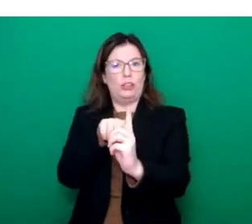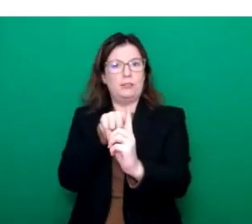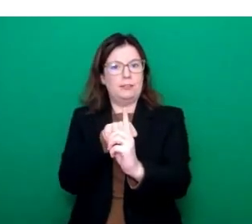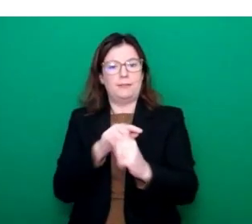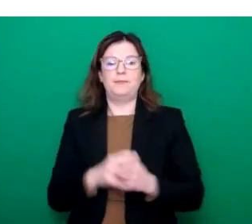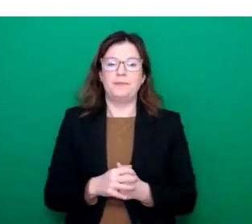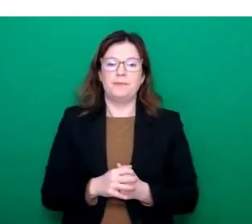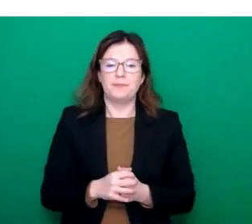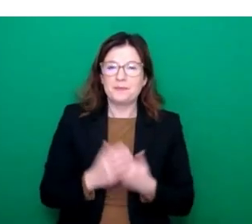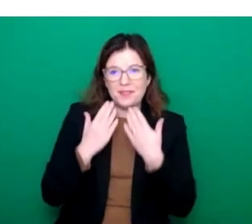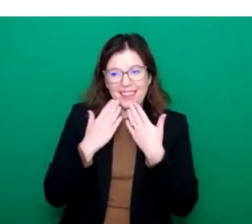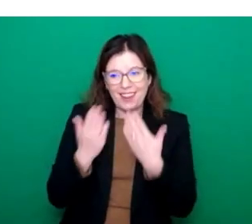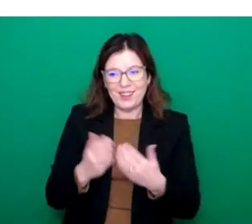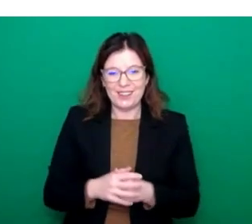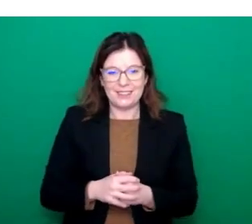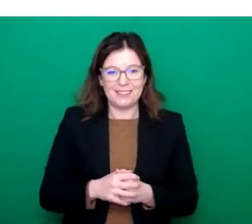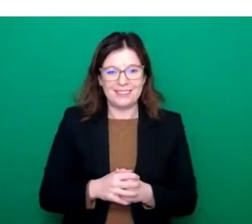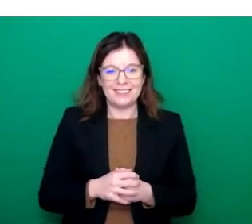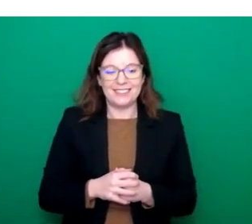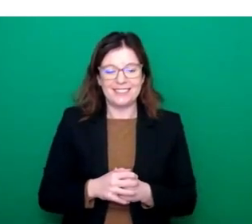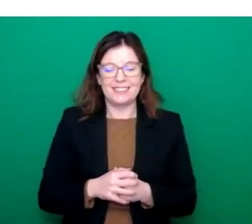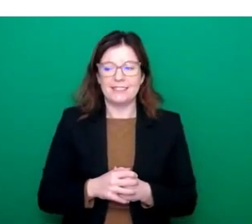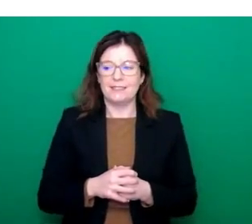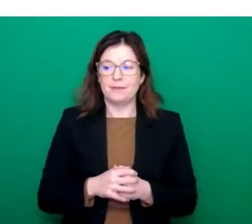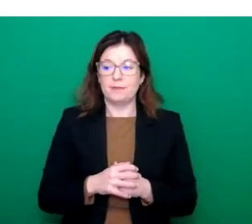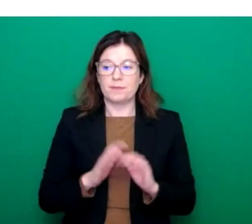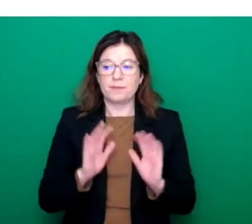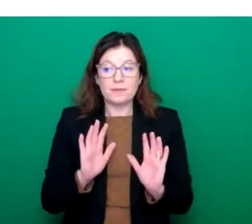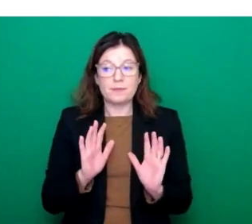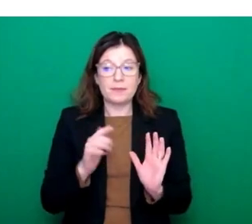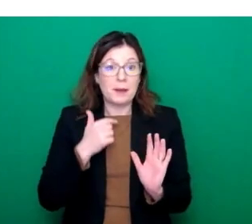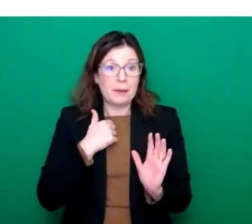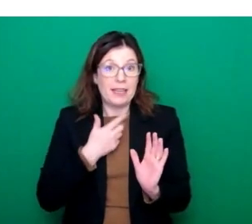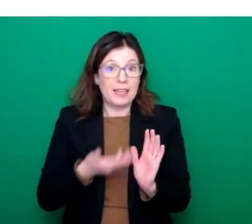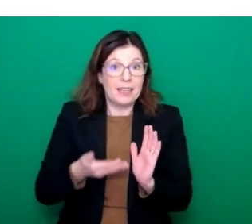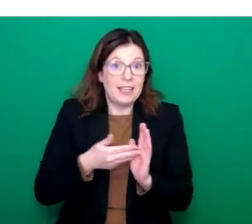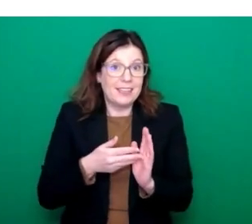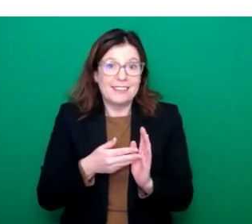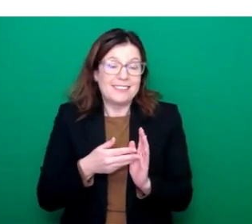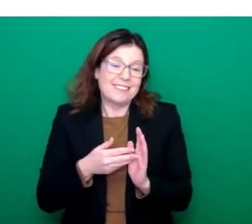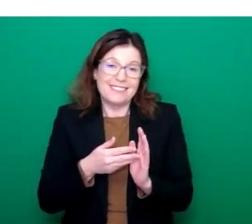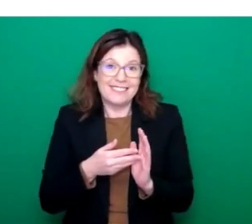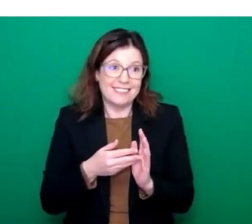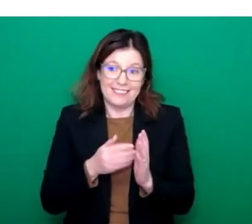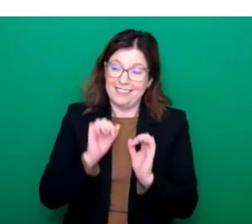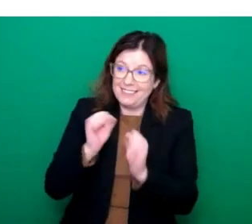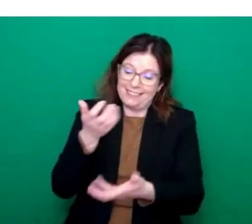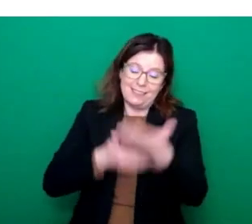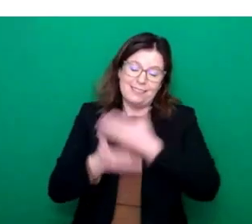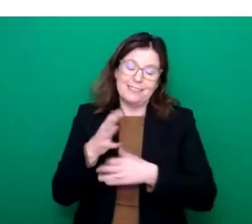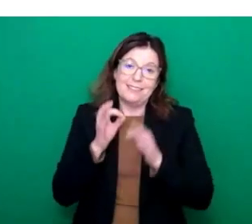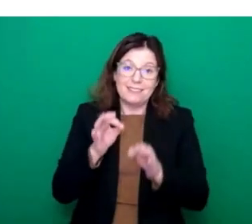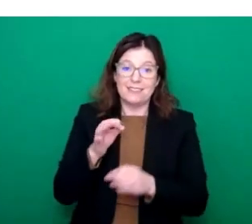Thank you. And on that note, I don't think there's anything more that I can add. I've appreciated getting to know